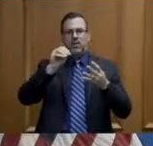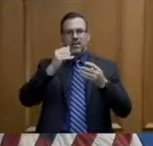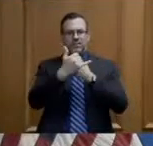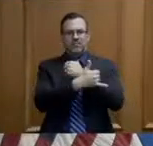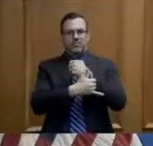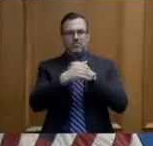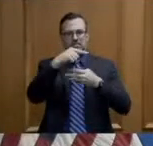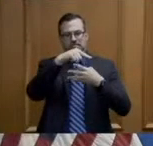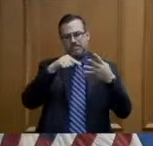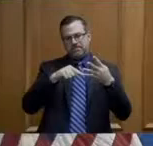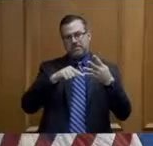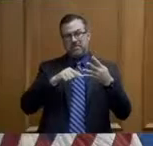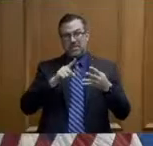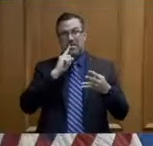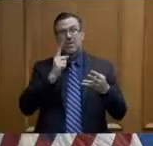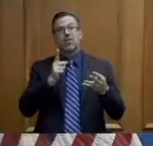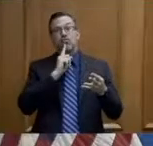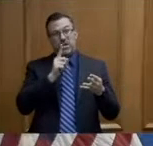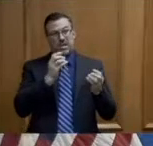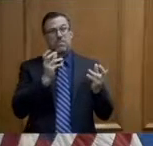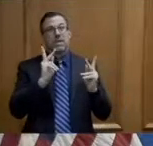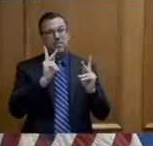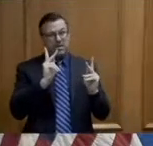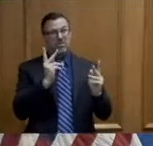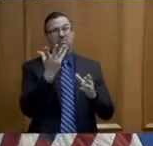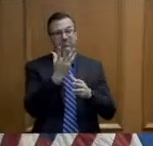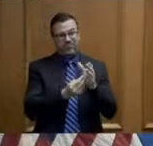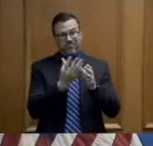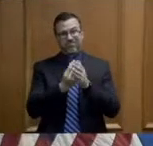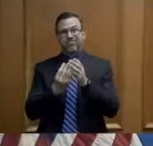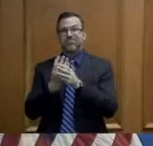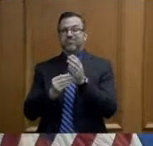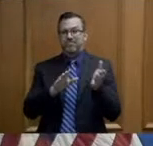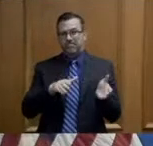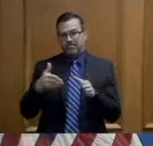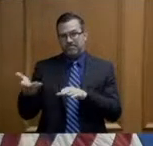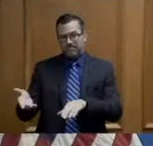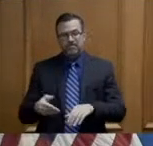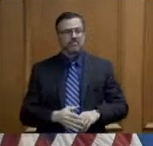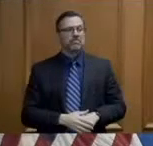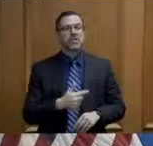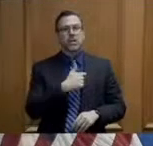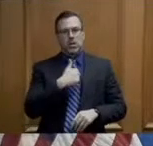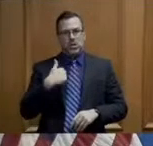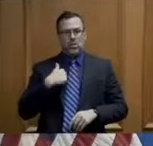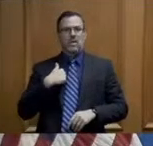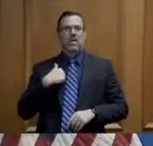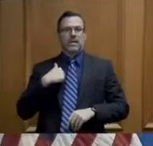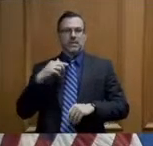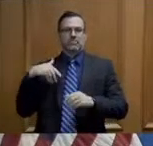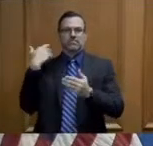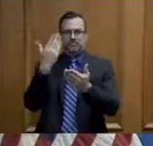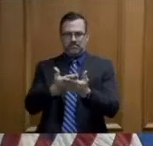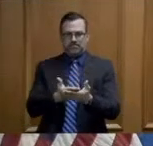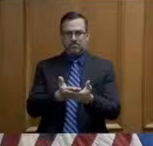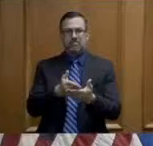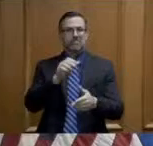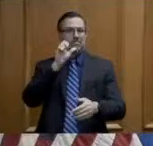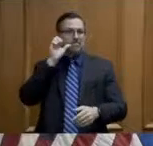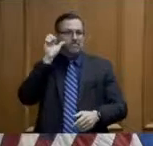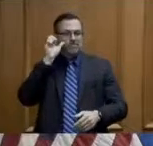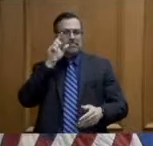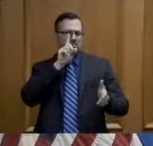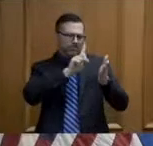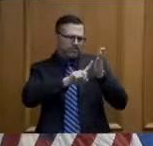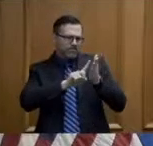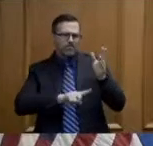life, a tremendous tragedy in that part of our state. We were there yesterday to survey and to